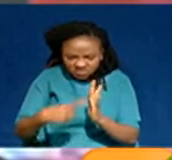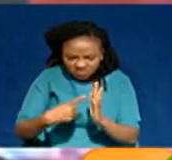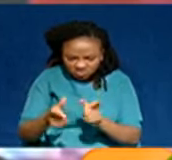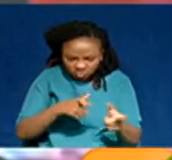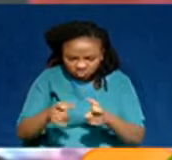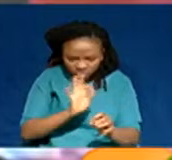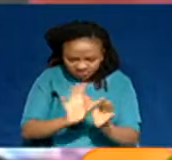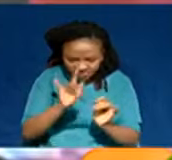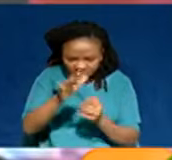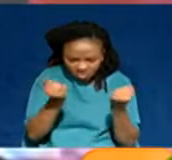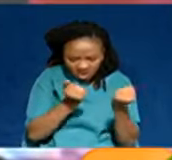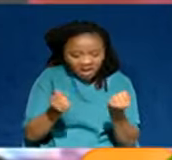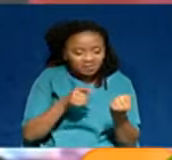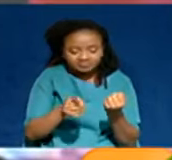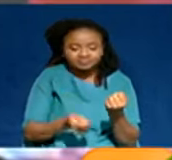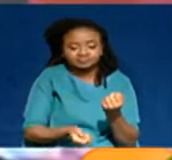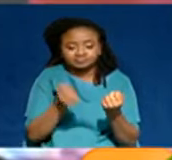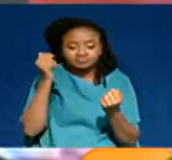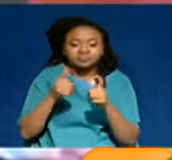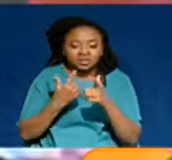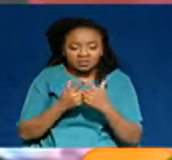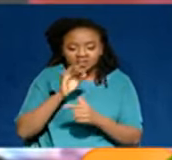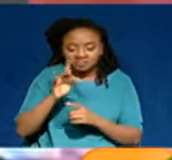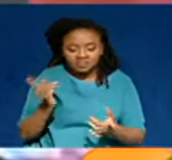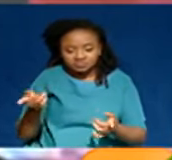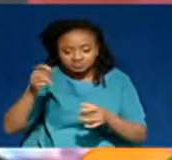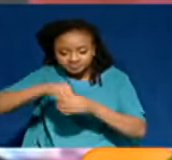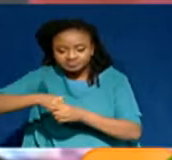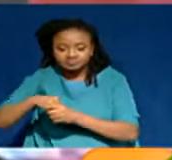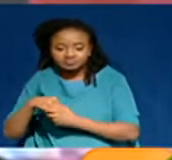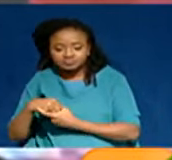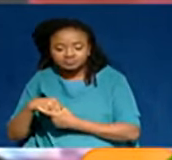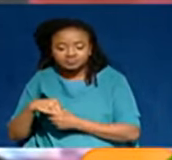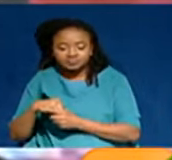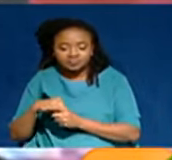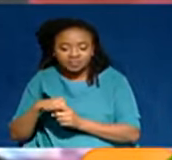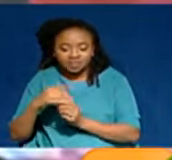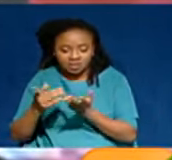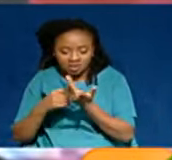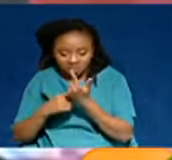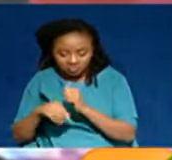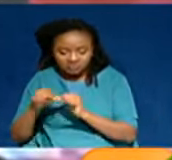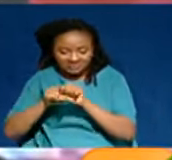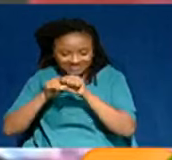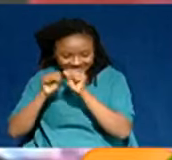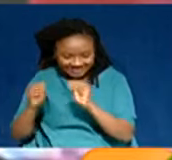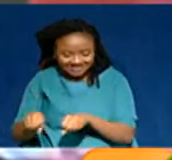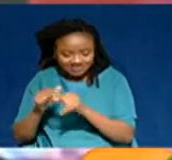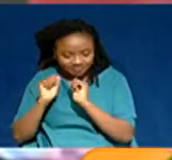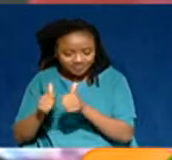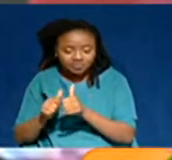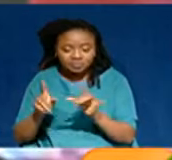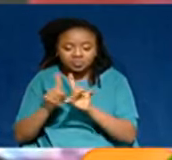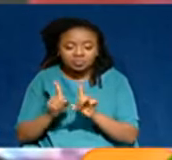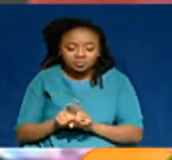includes control of your speed. And we are able to monitor your speed throughout the day. In fact, the first place of intervention under our